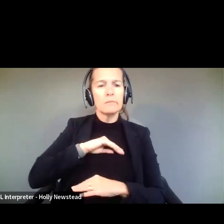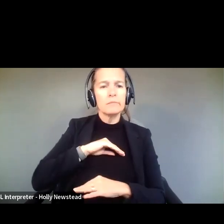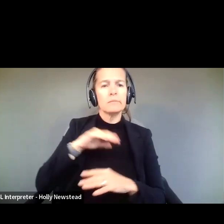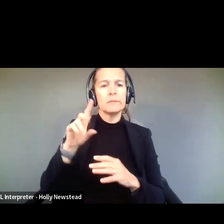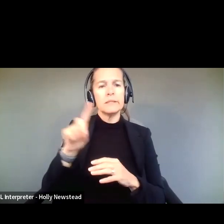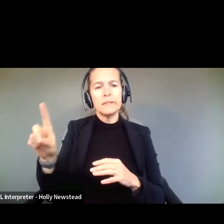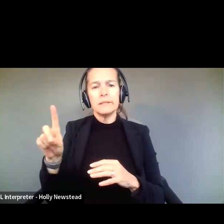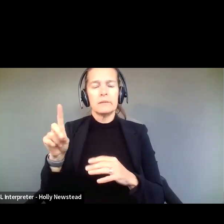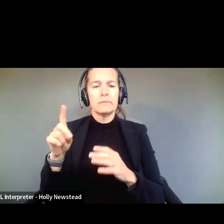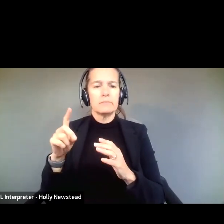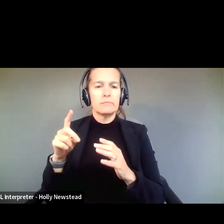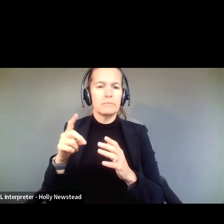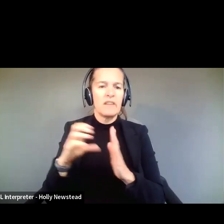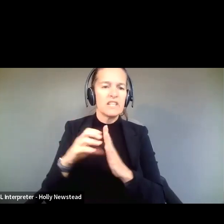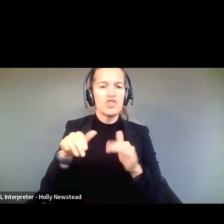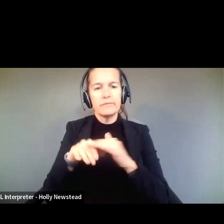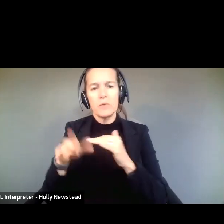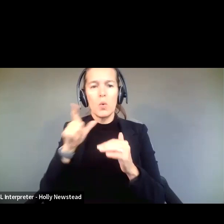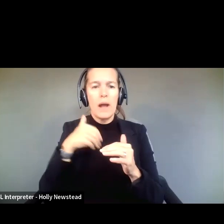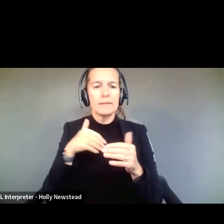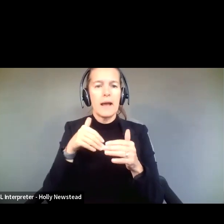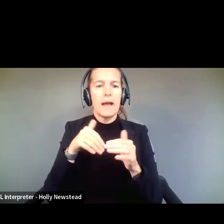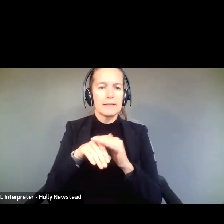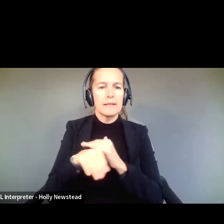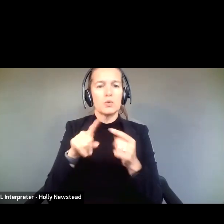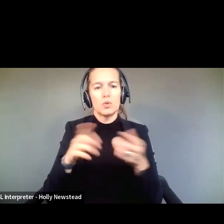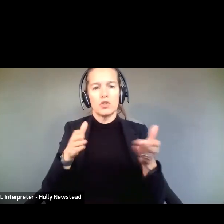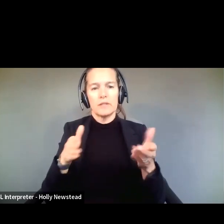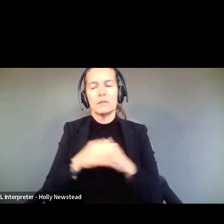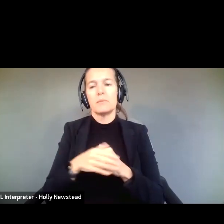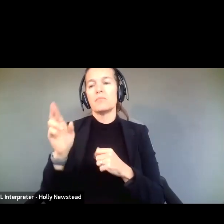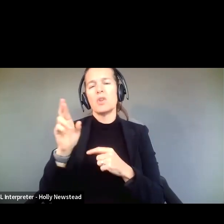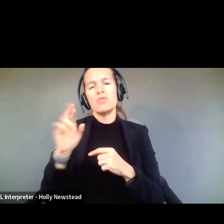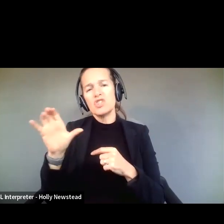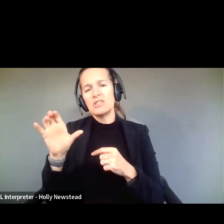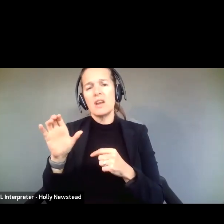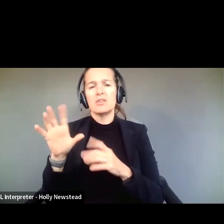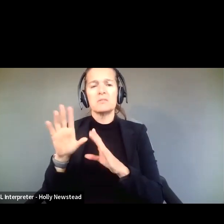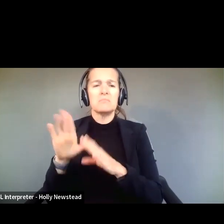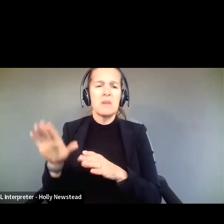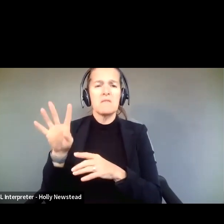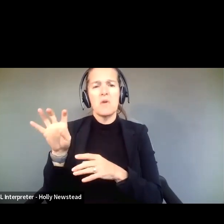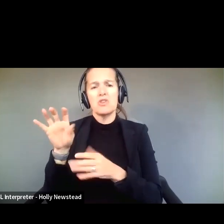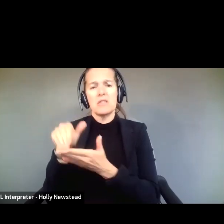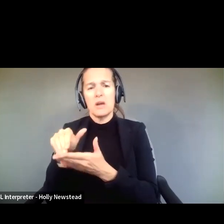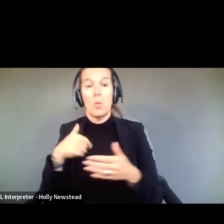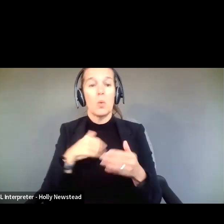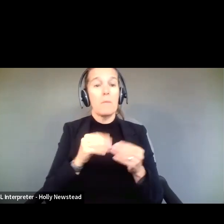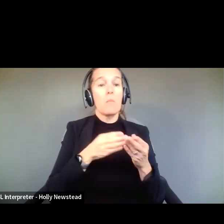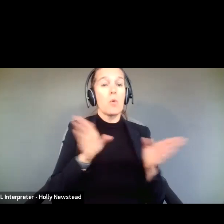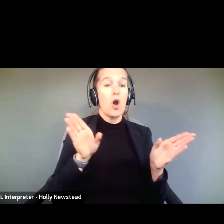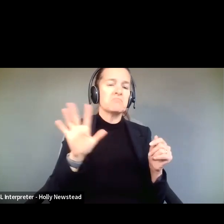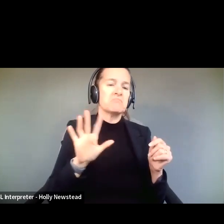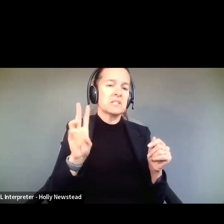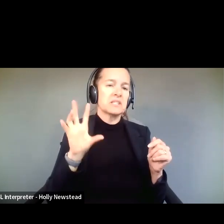access to services, California and its regional center system talks about 400. We're broader, we talk about